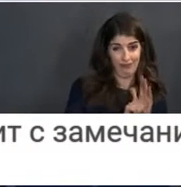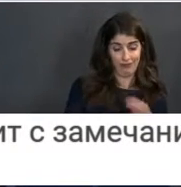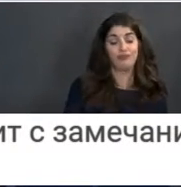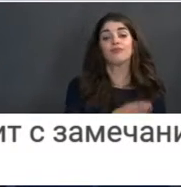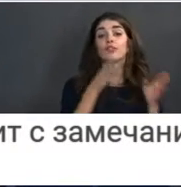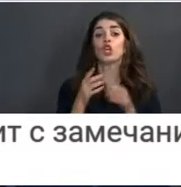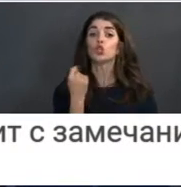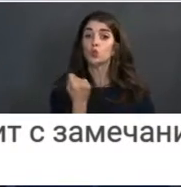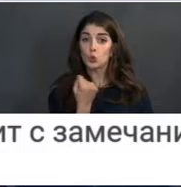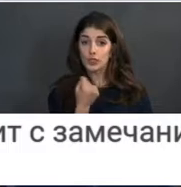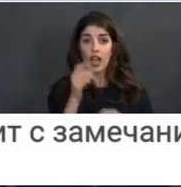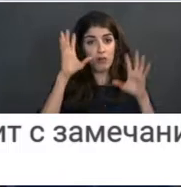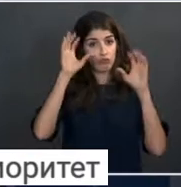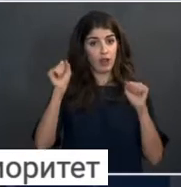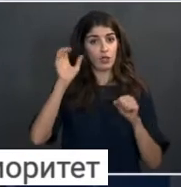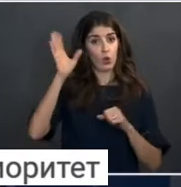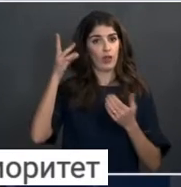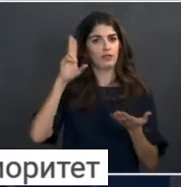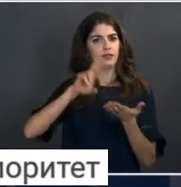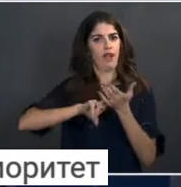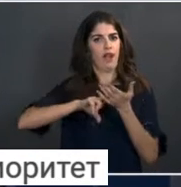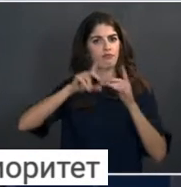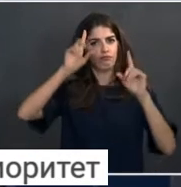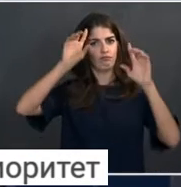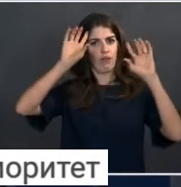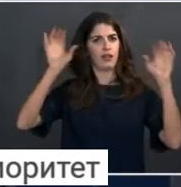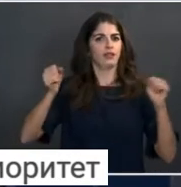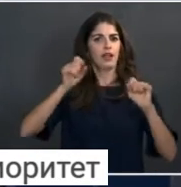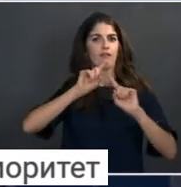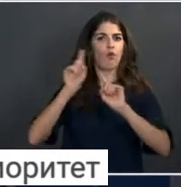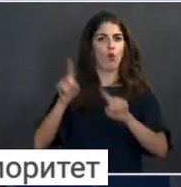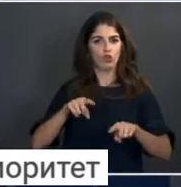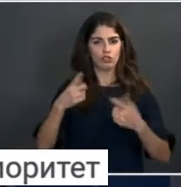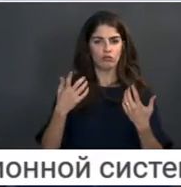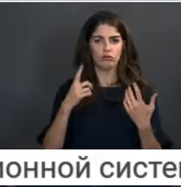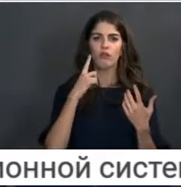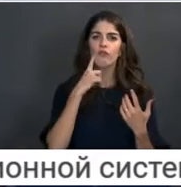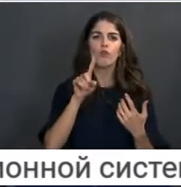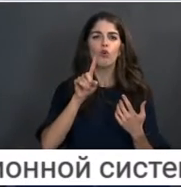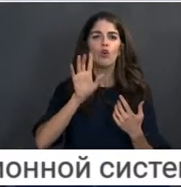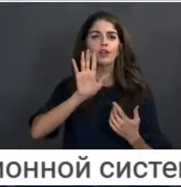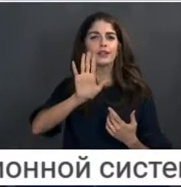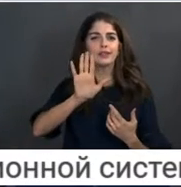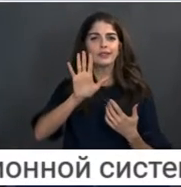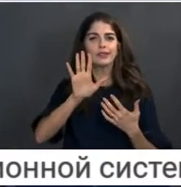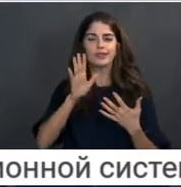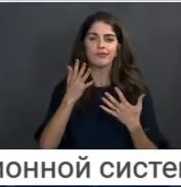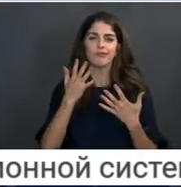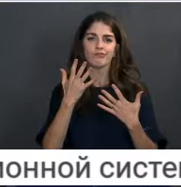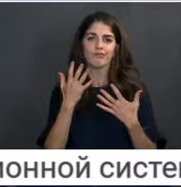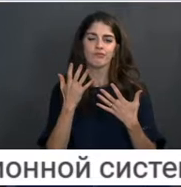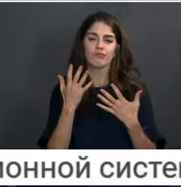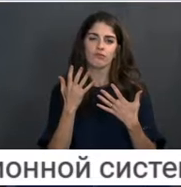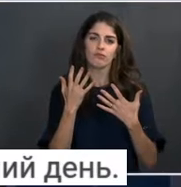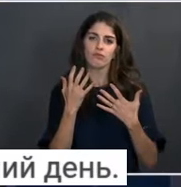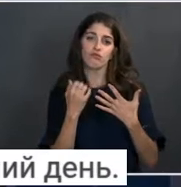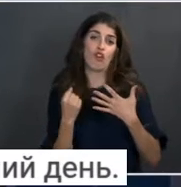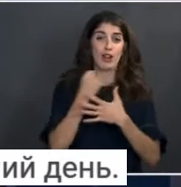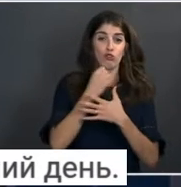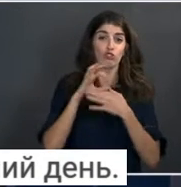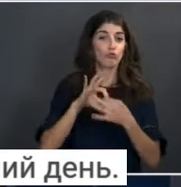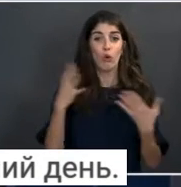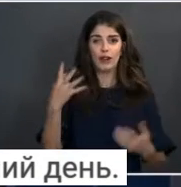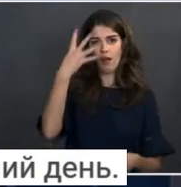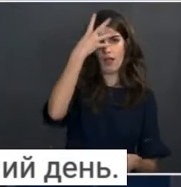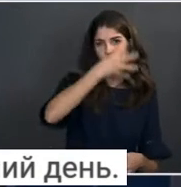President Biden will deliver remarks and sign an executive order advancing his priority to modernize our immigration system. And